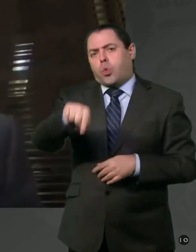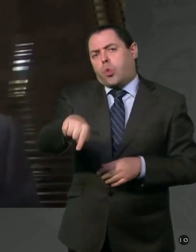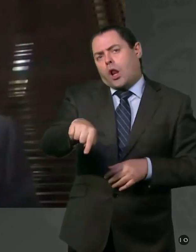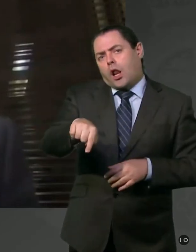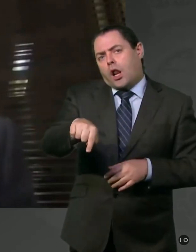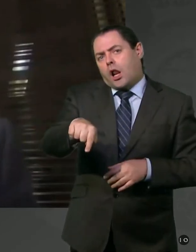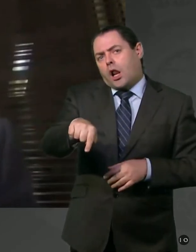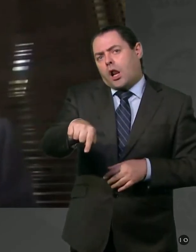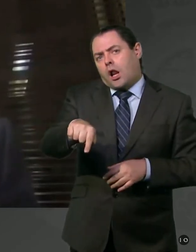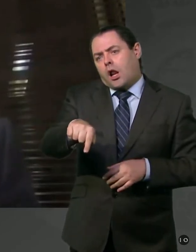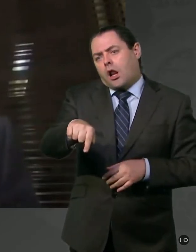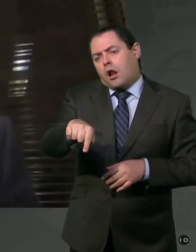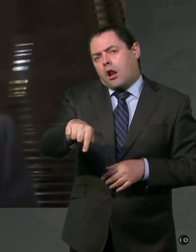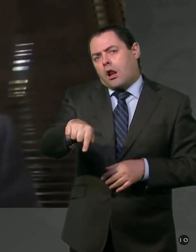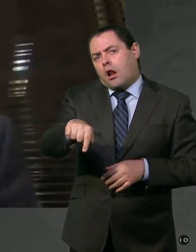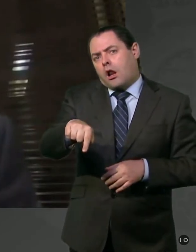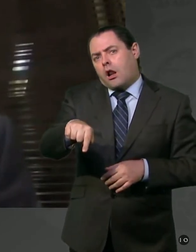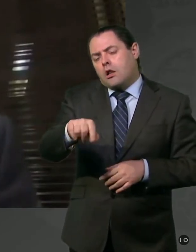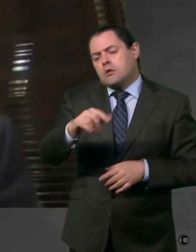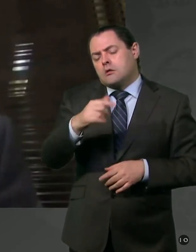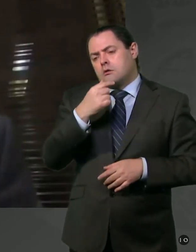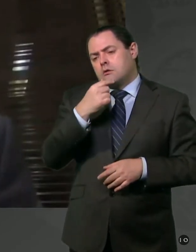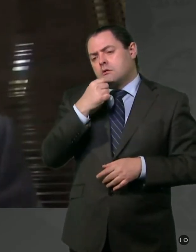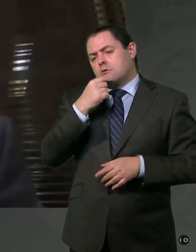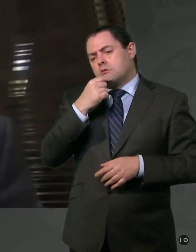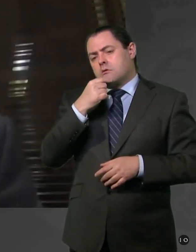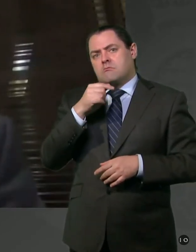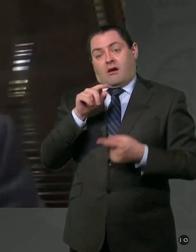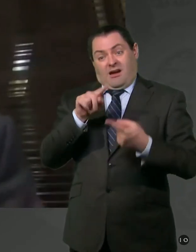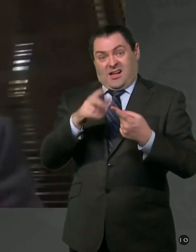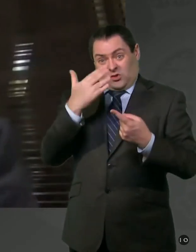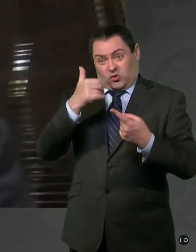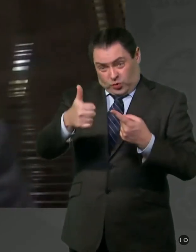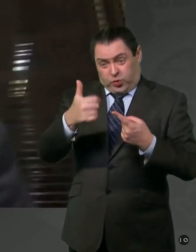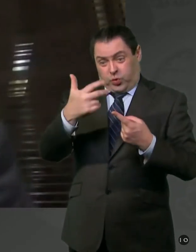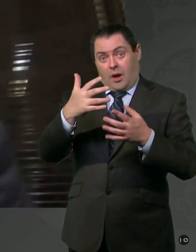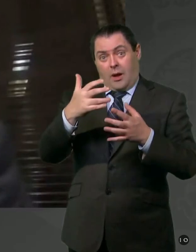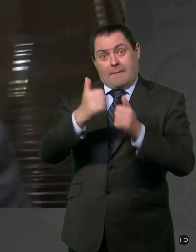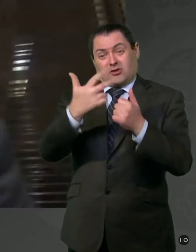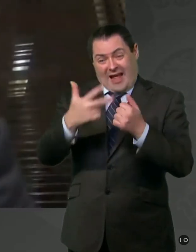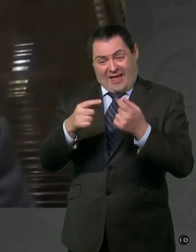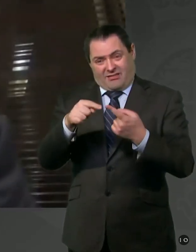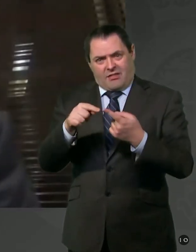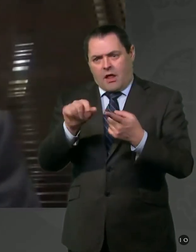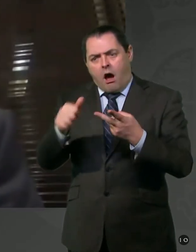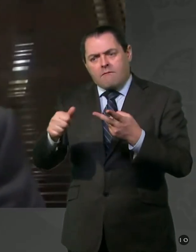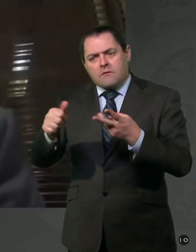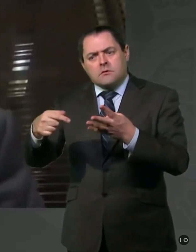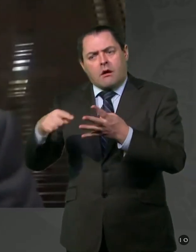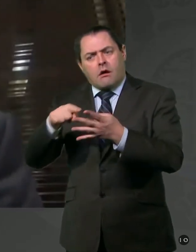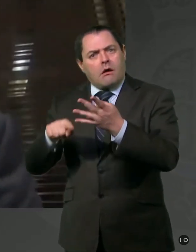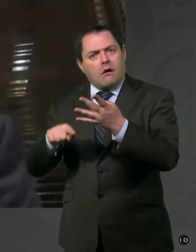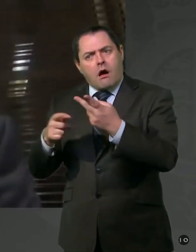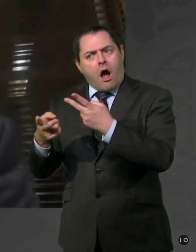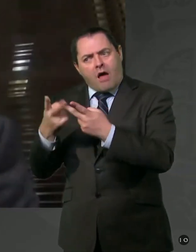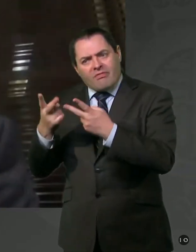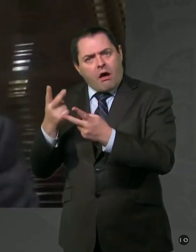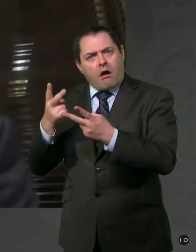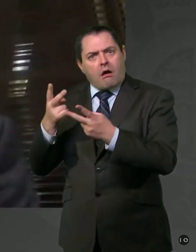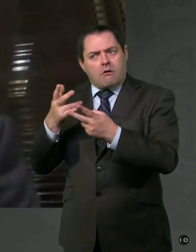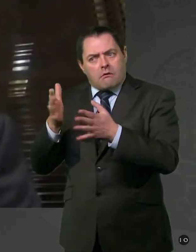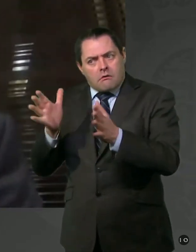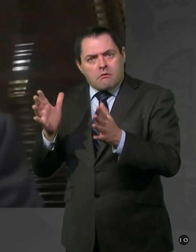do you think it might take to start easing other restrictions? I'd also like to ask Sir Patrick, if I may, what would